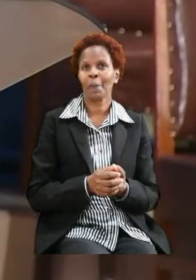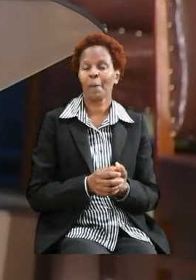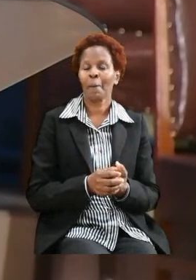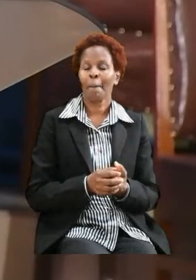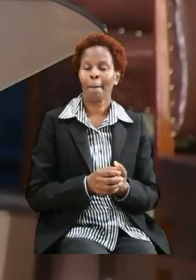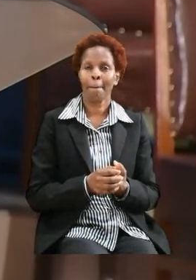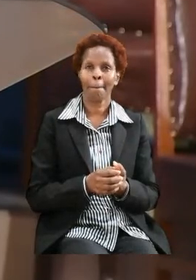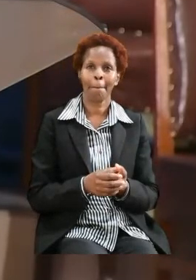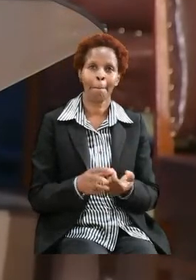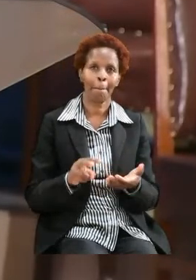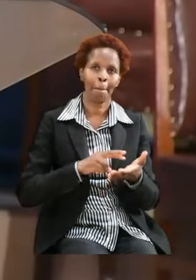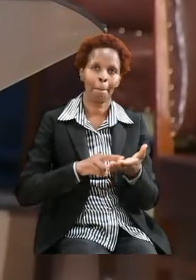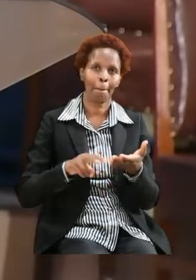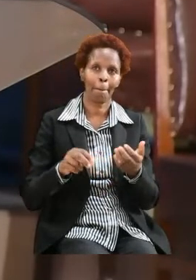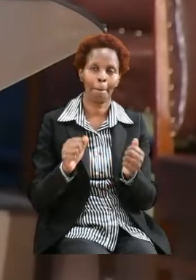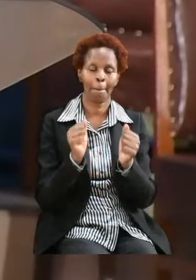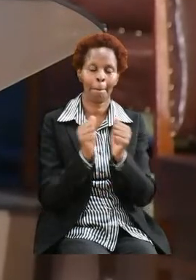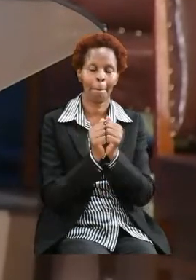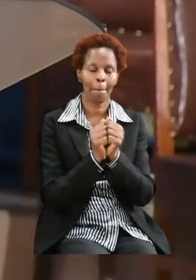In verses 10,